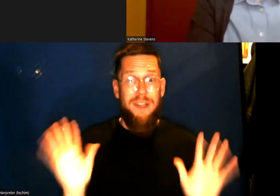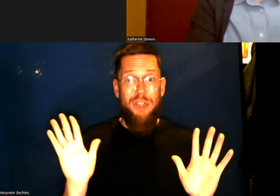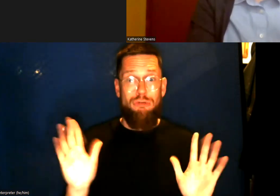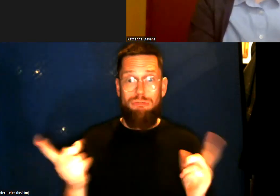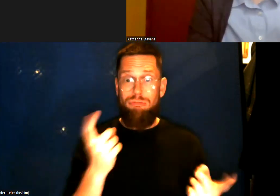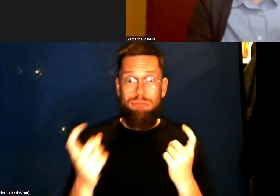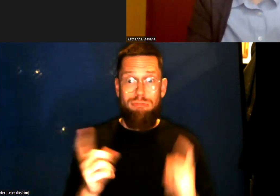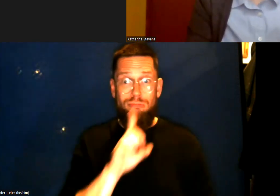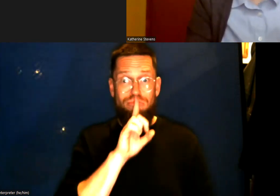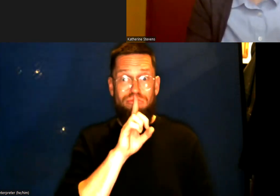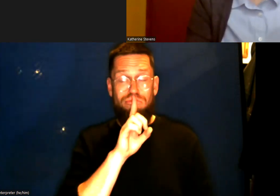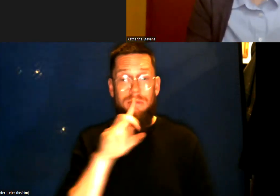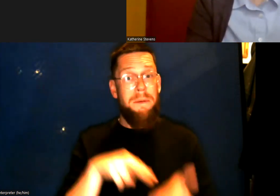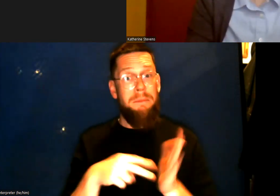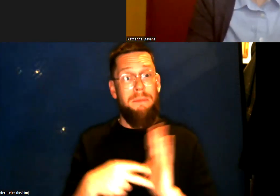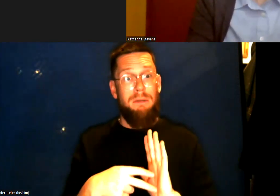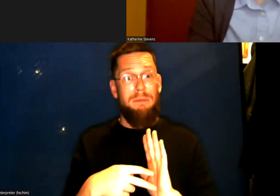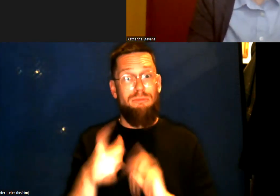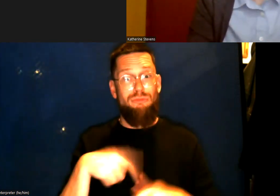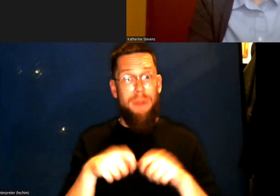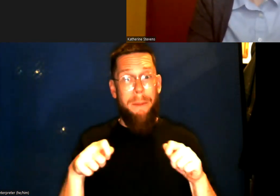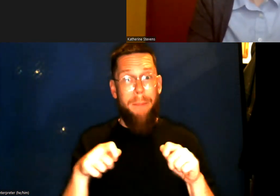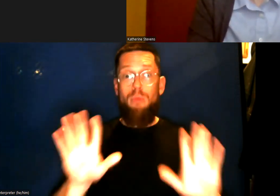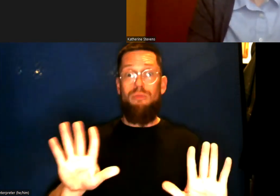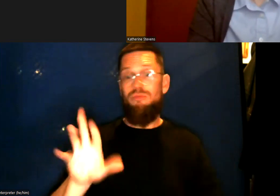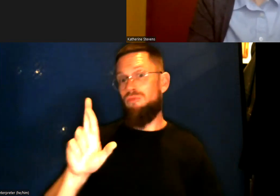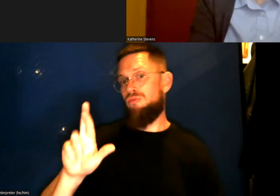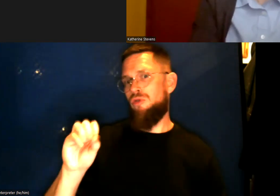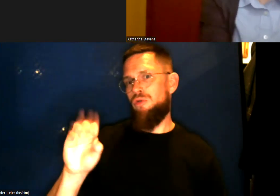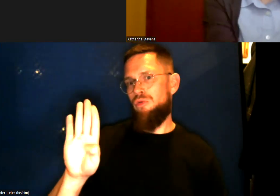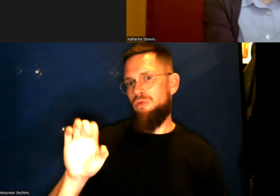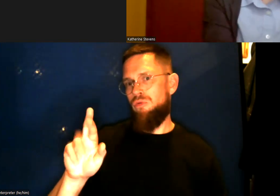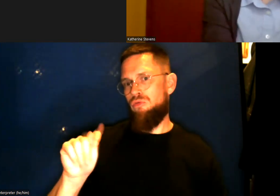questions, we'll conclude for the day. So it looks like Robert has a question.